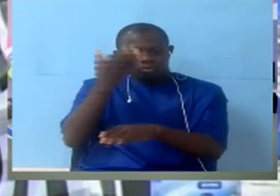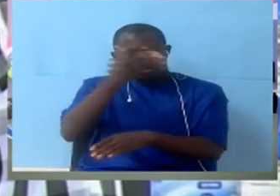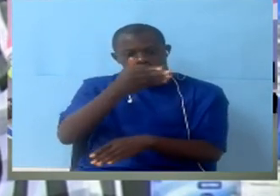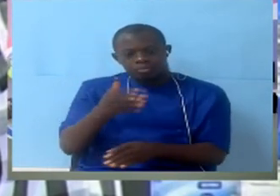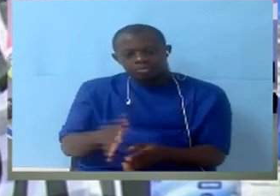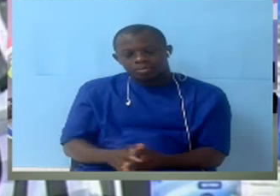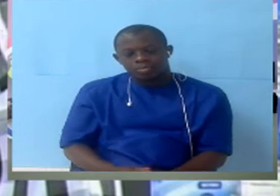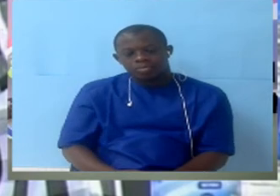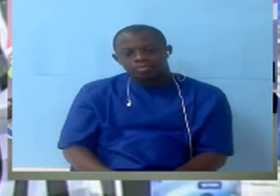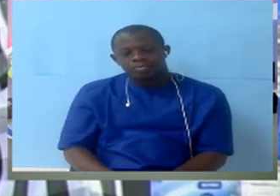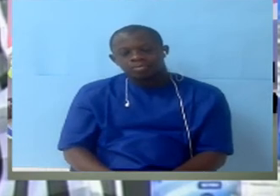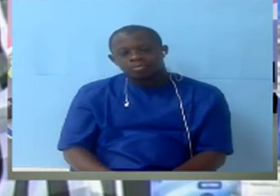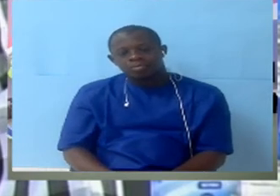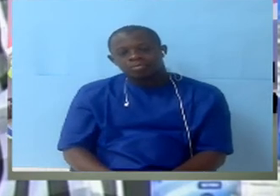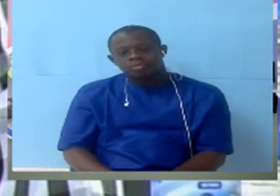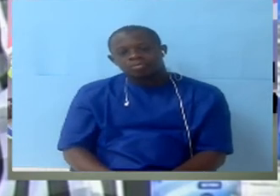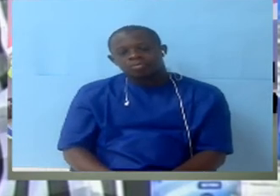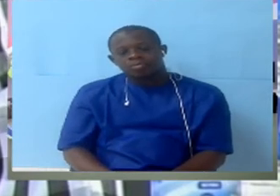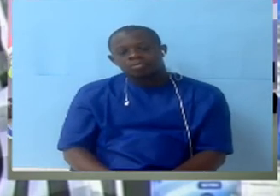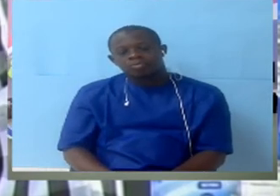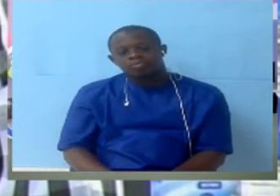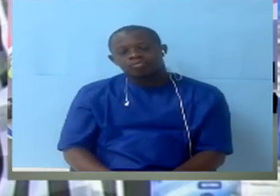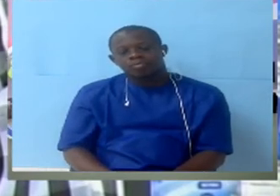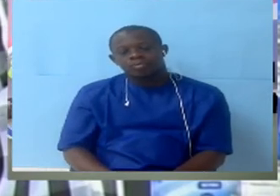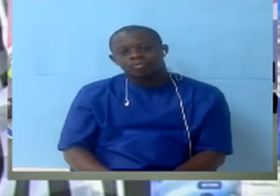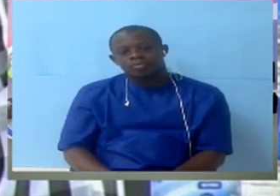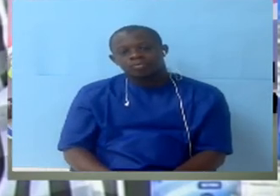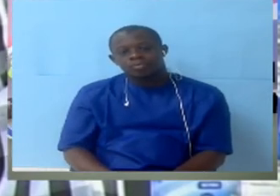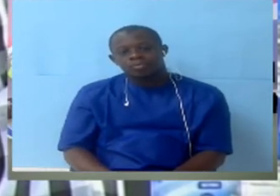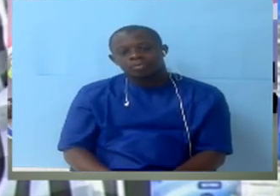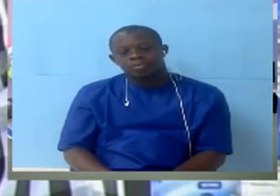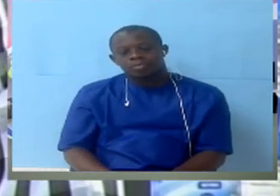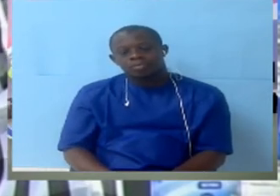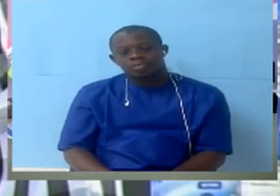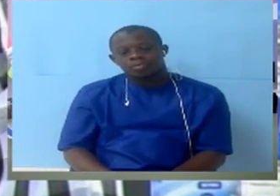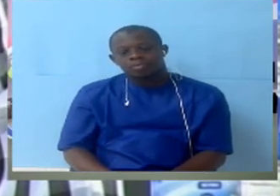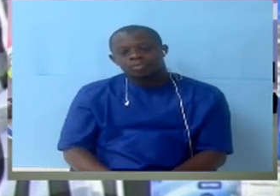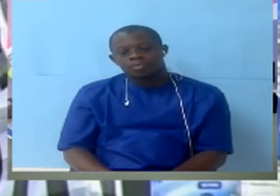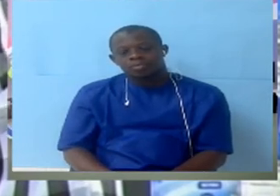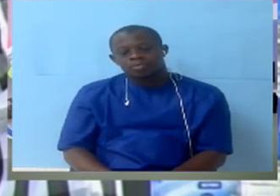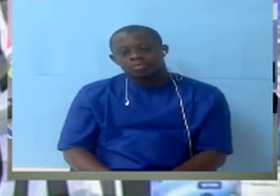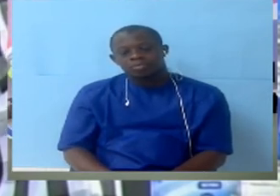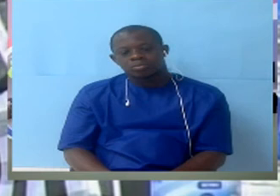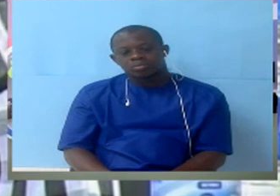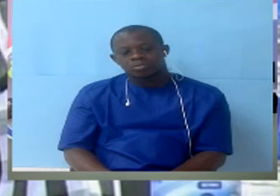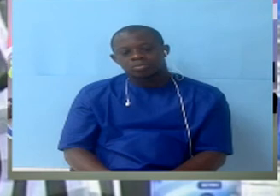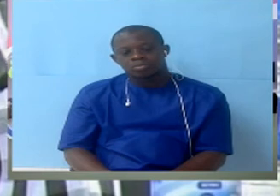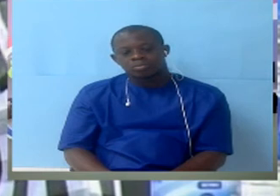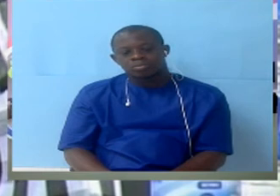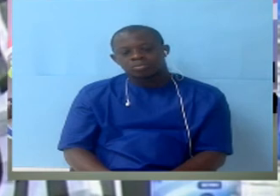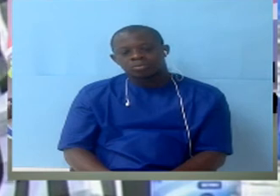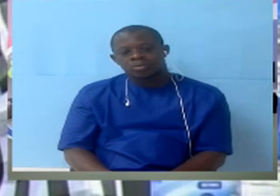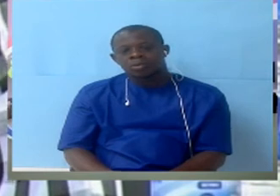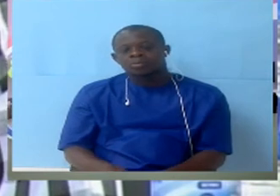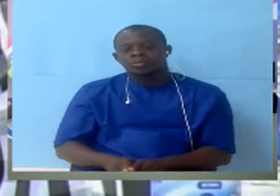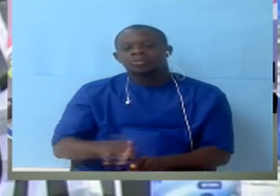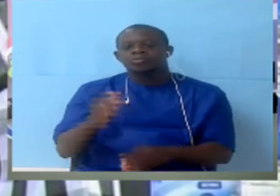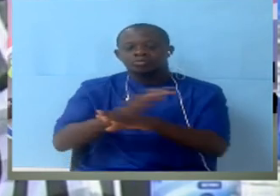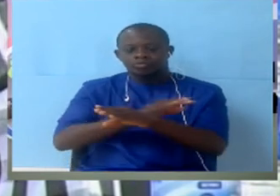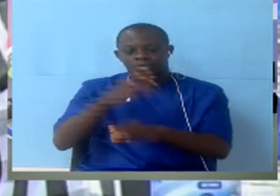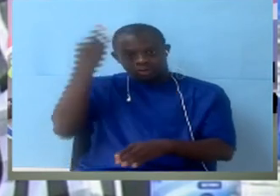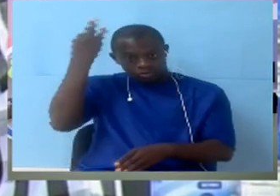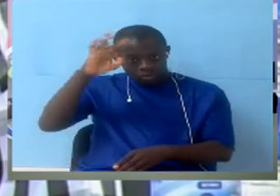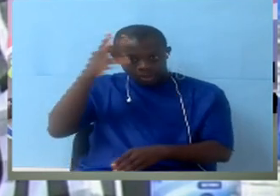ba. Ala kungor foi kata jeli hani kabi waro be karam wota be karam wala bar no wota am tra man kata haje no during the